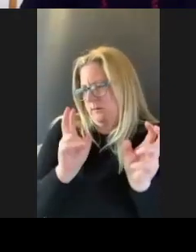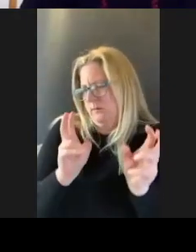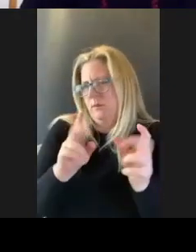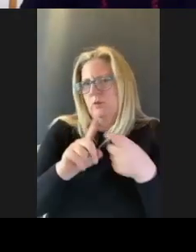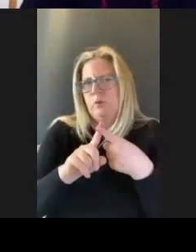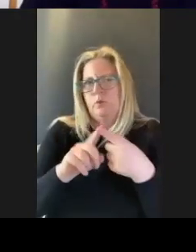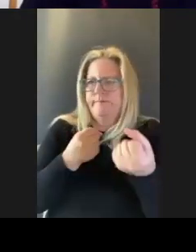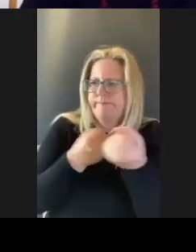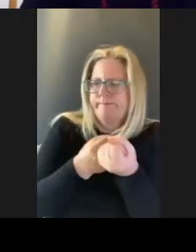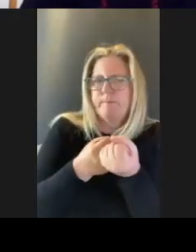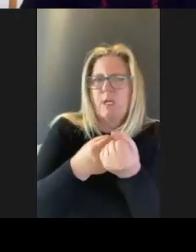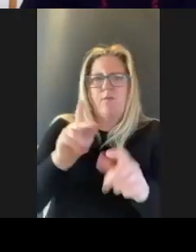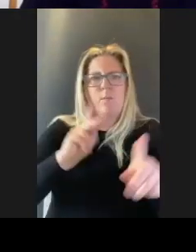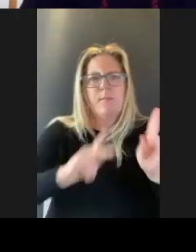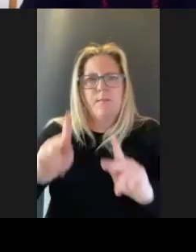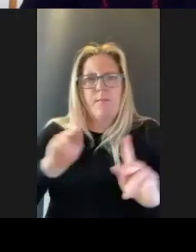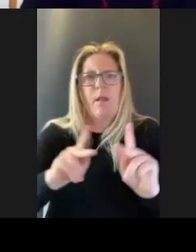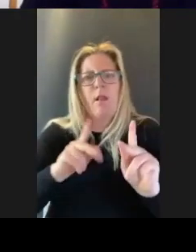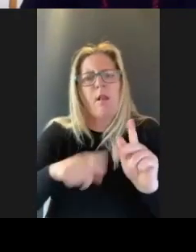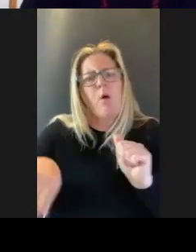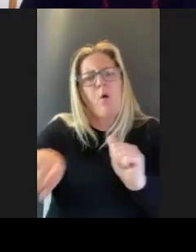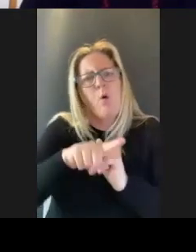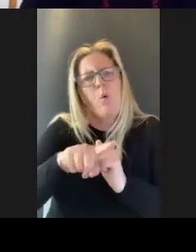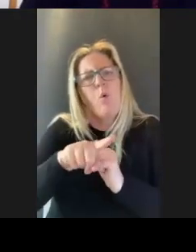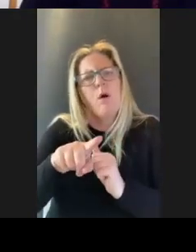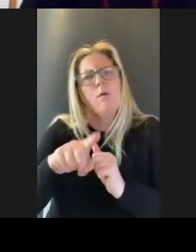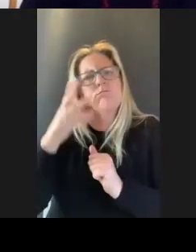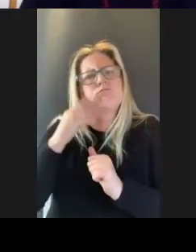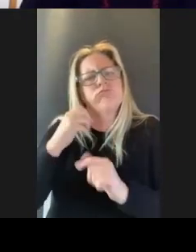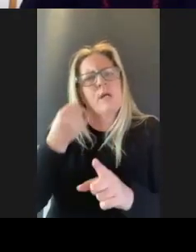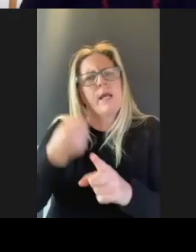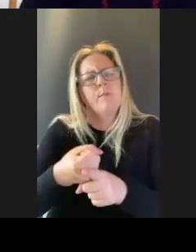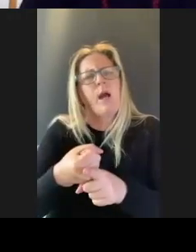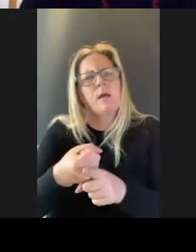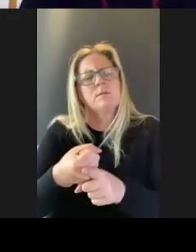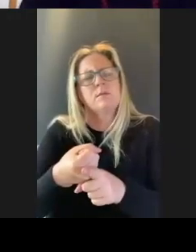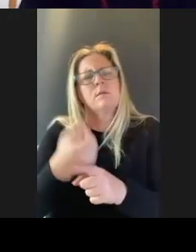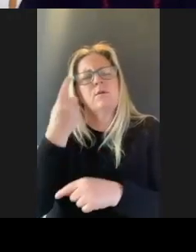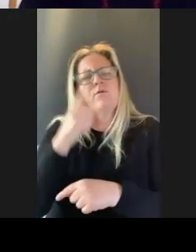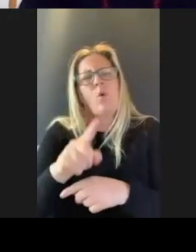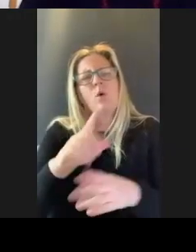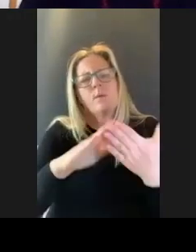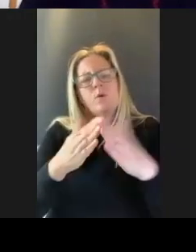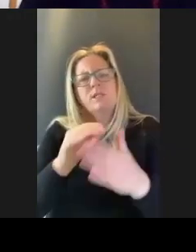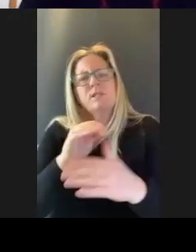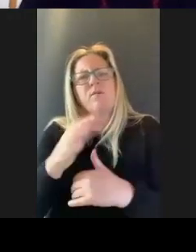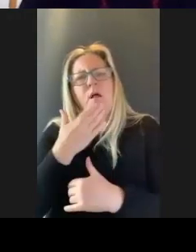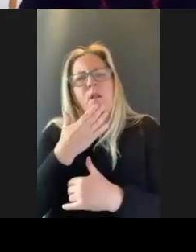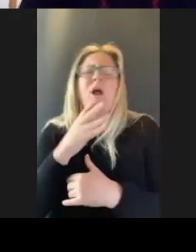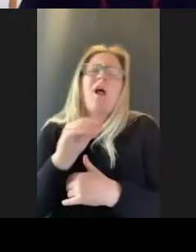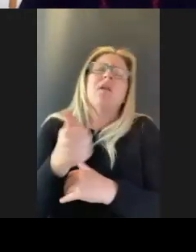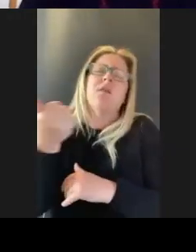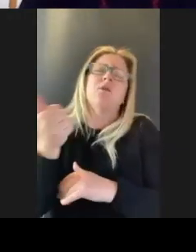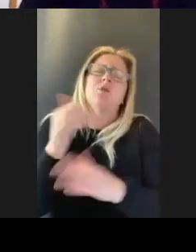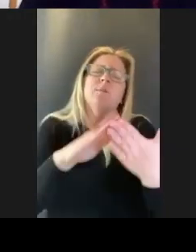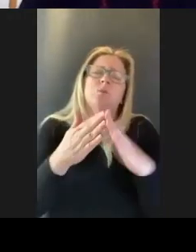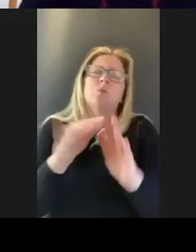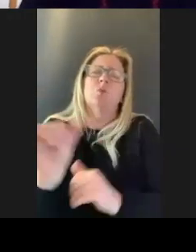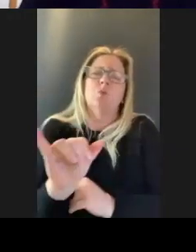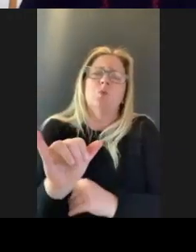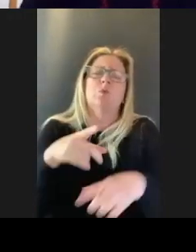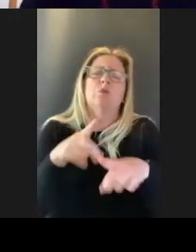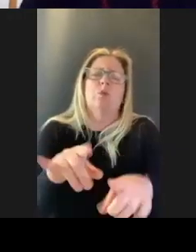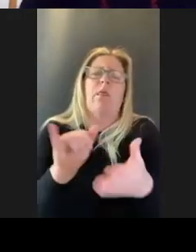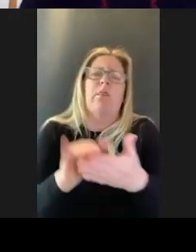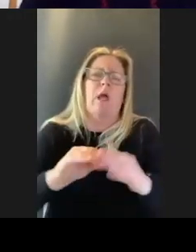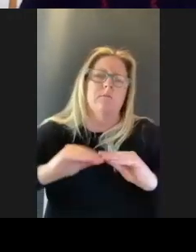those who are impacted as far as our communities of color, as well as others too, during this time of pandemic.